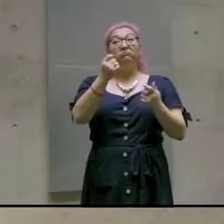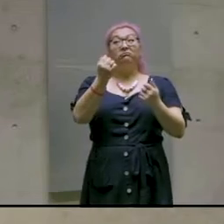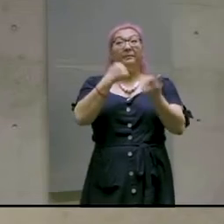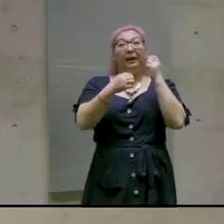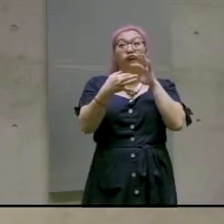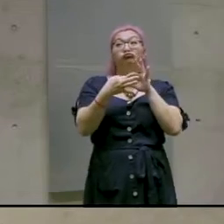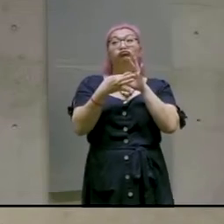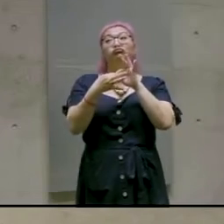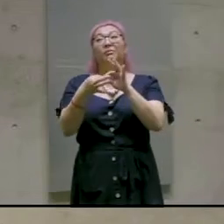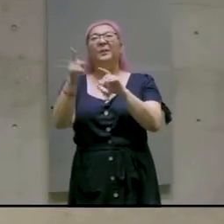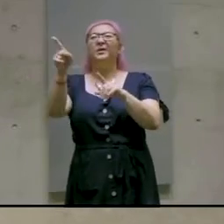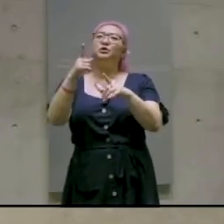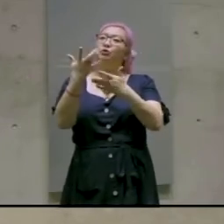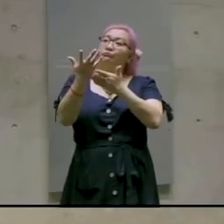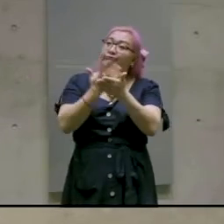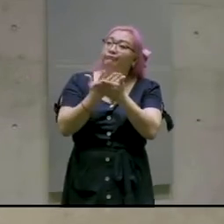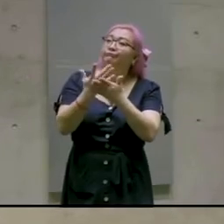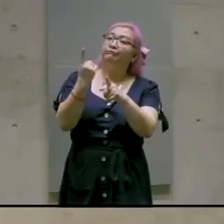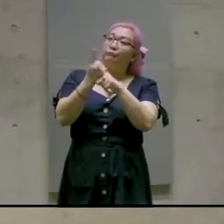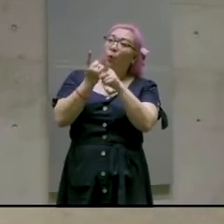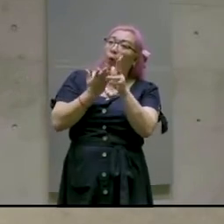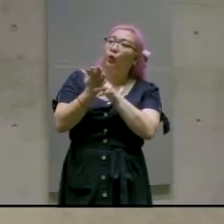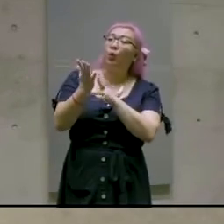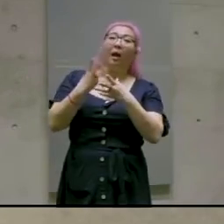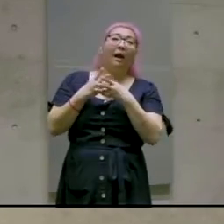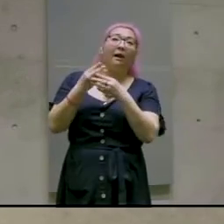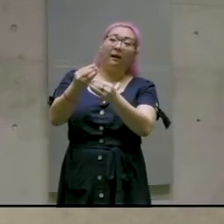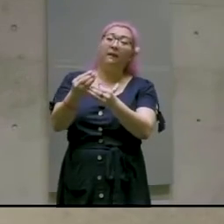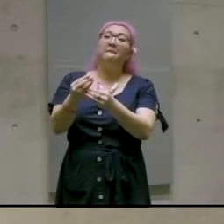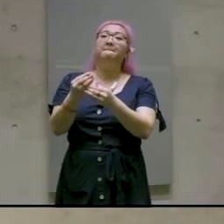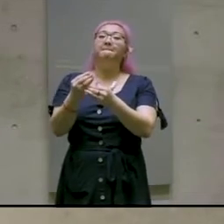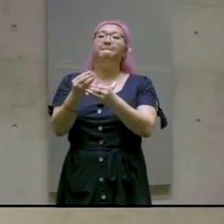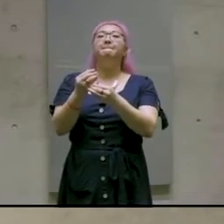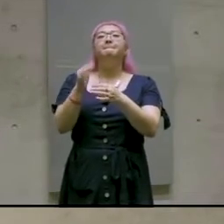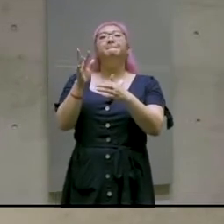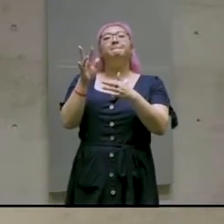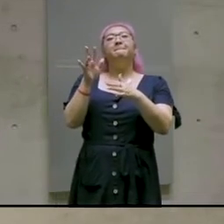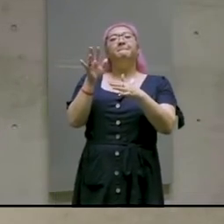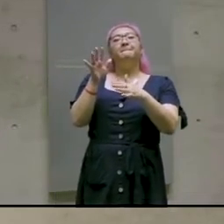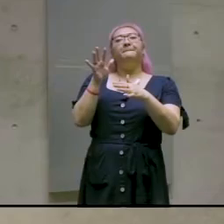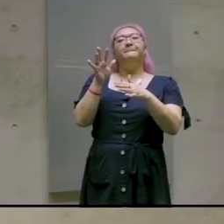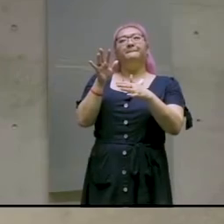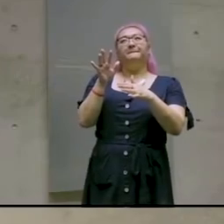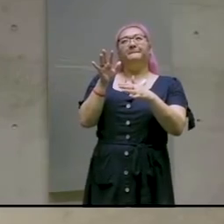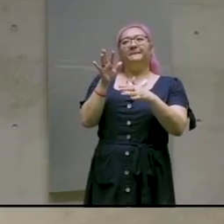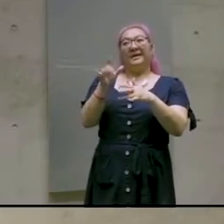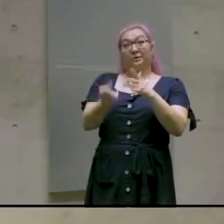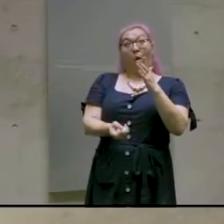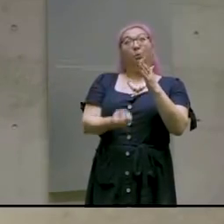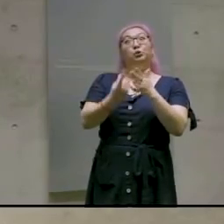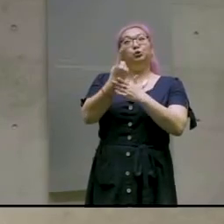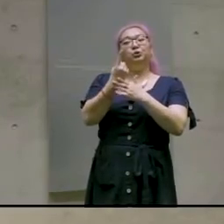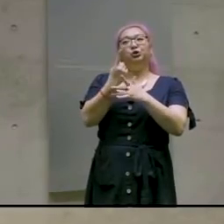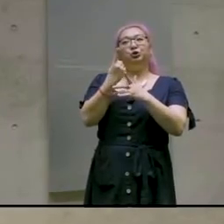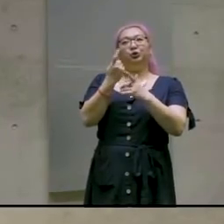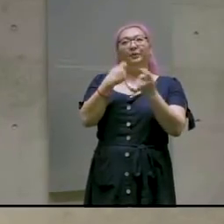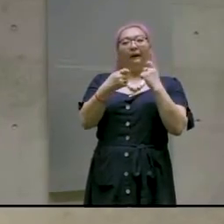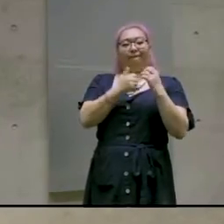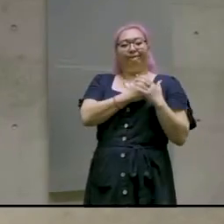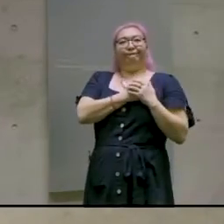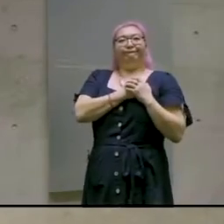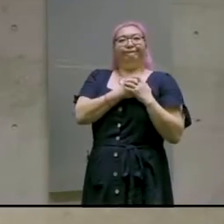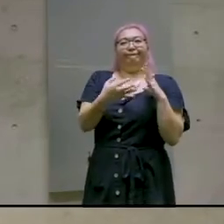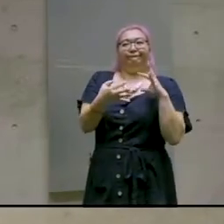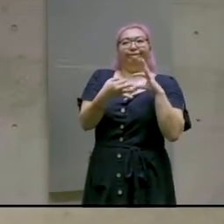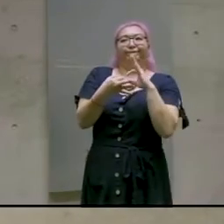quite a curious character anyway. So he kind of figured there would be kind of an opportunity to kind of become more intimate with him and kind